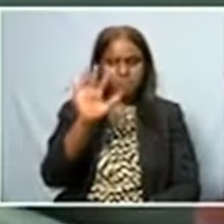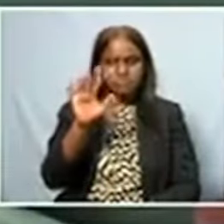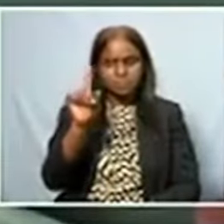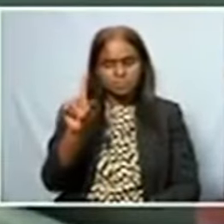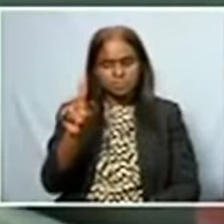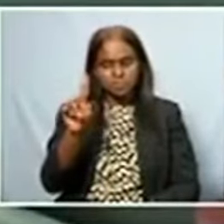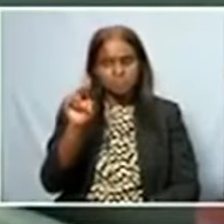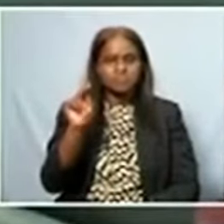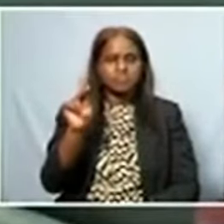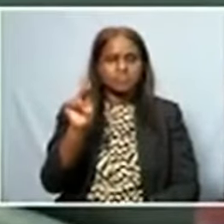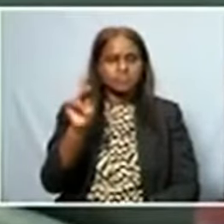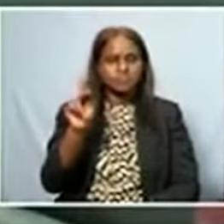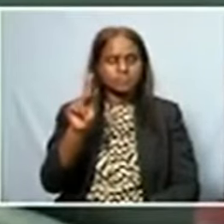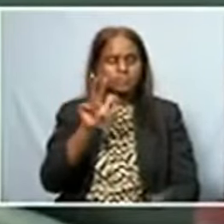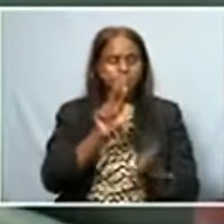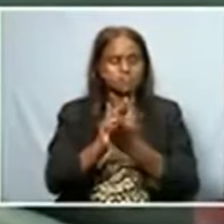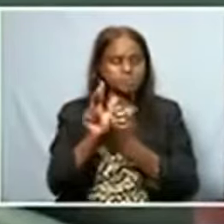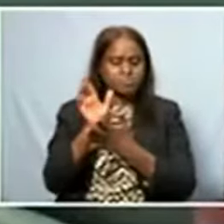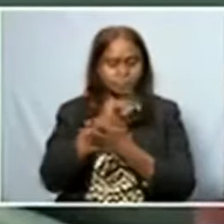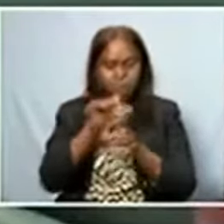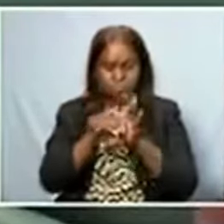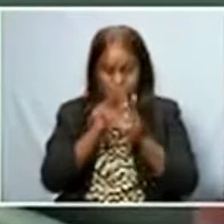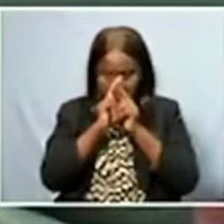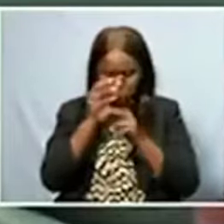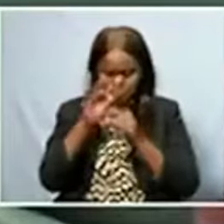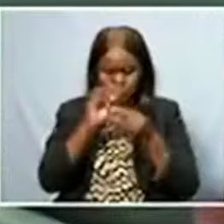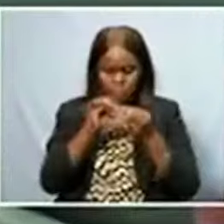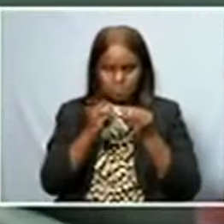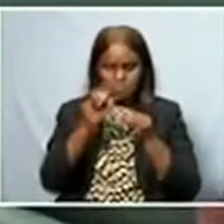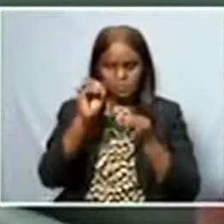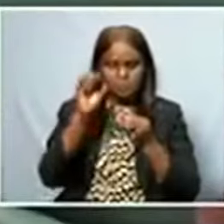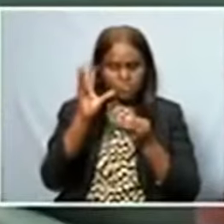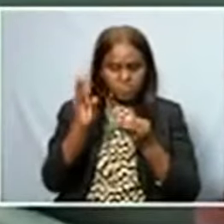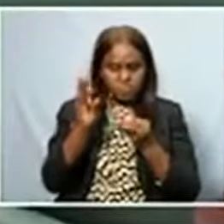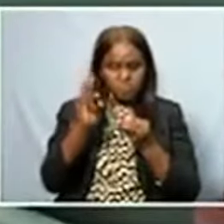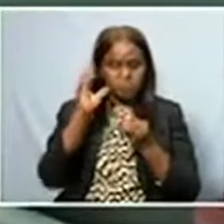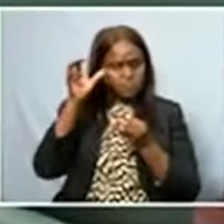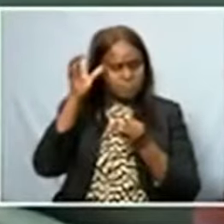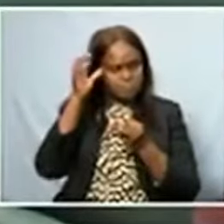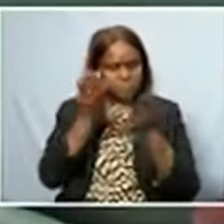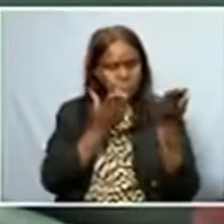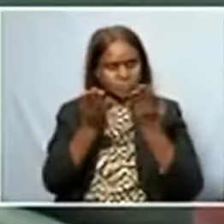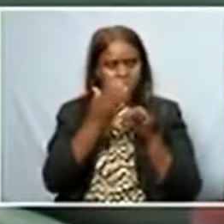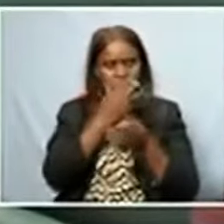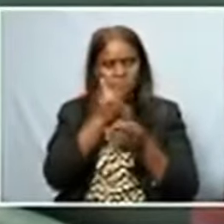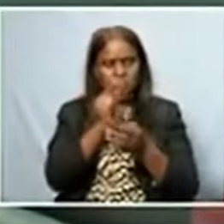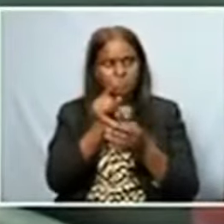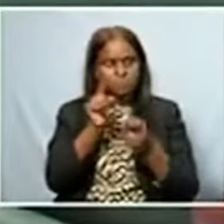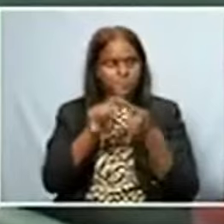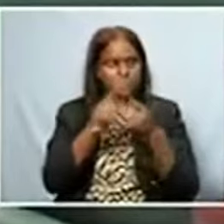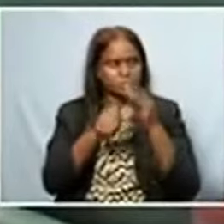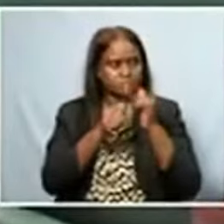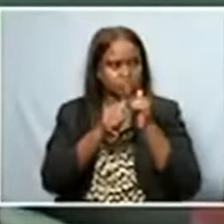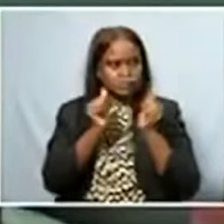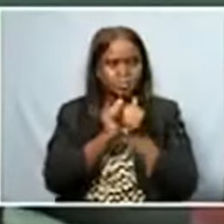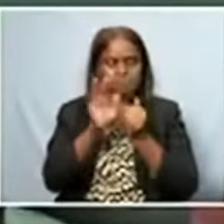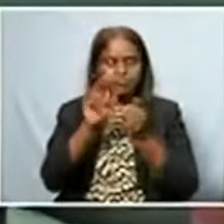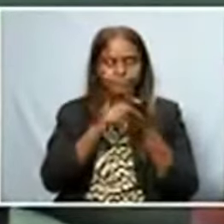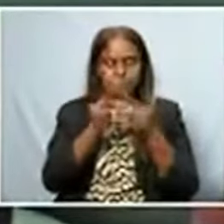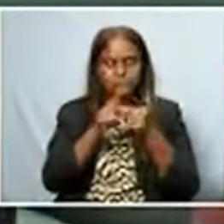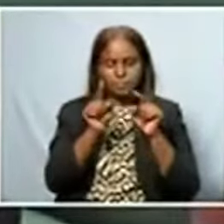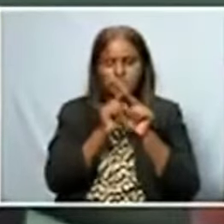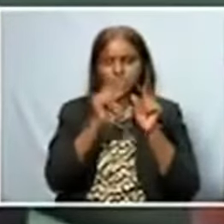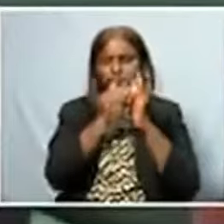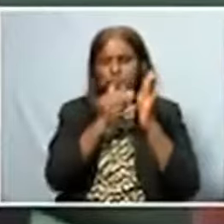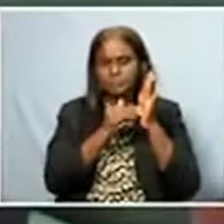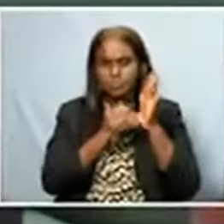21,118,851 kwacha be approved in respect of head 06, Civil Service Commission, in line with the programs as